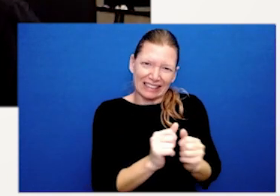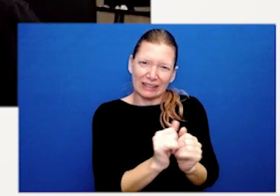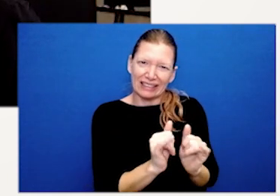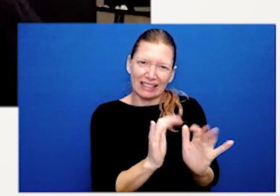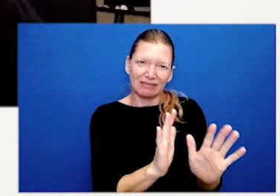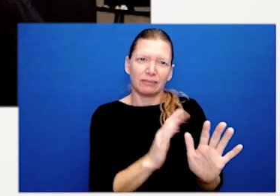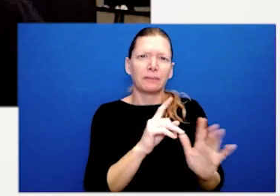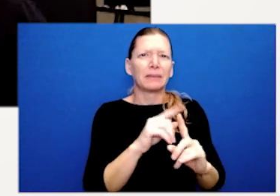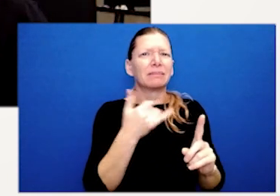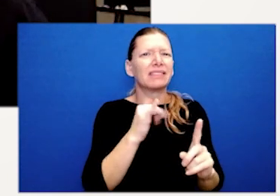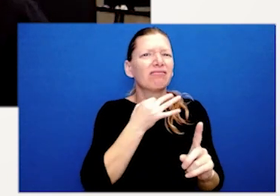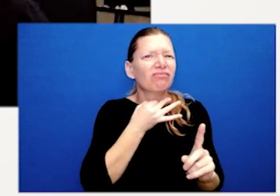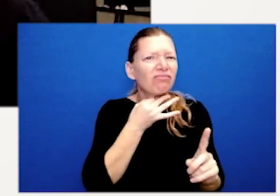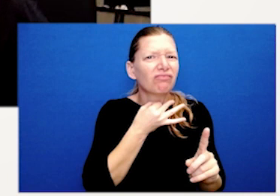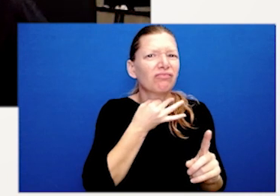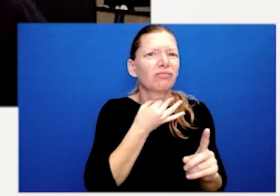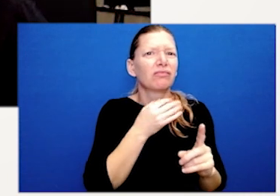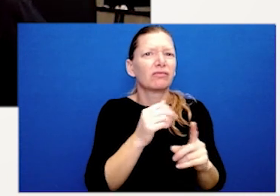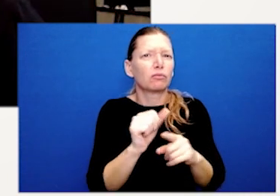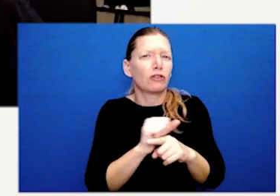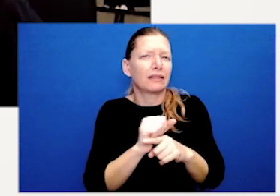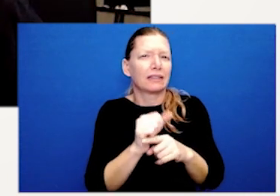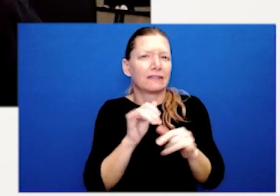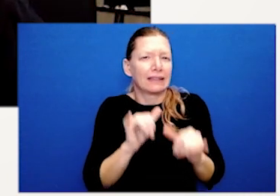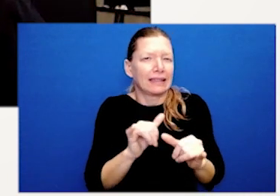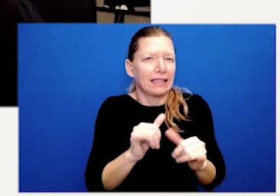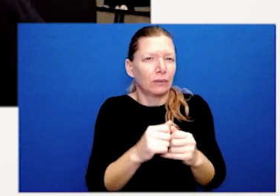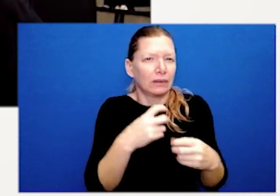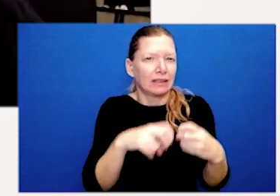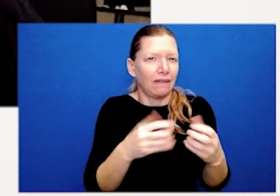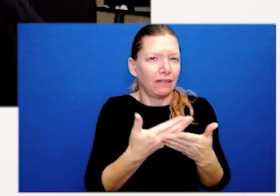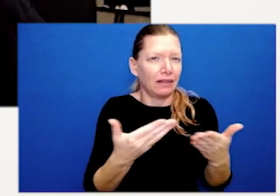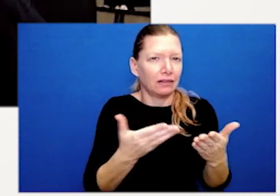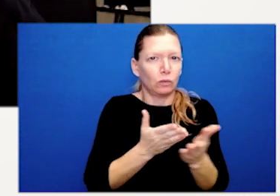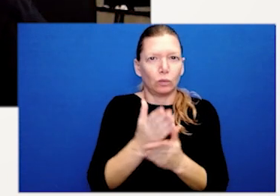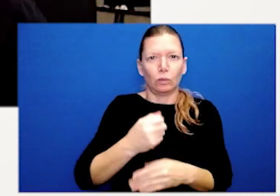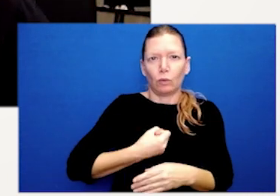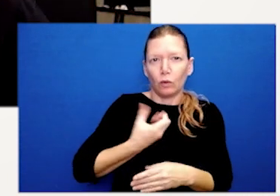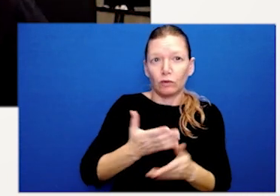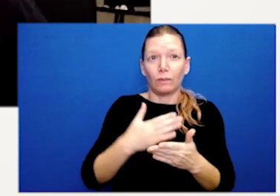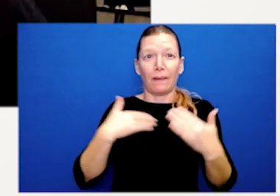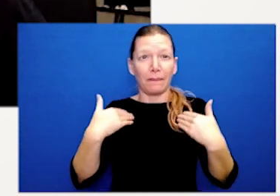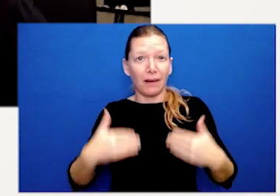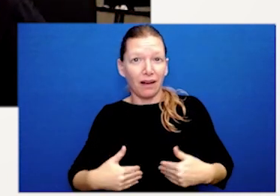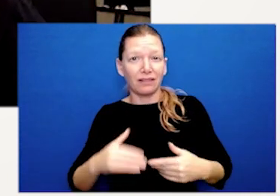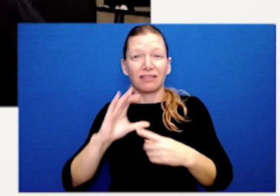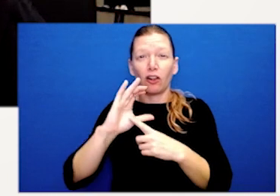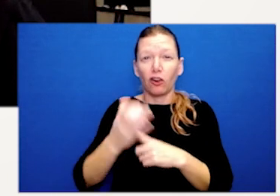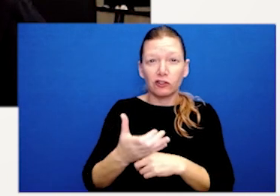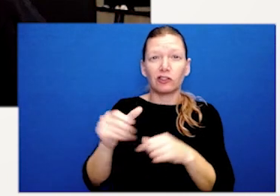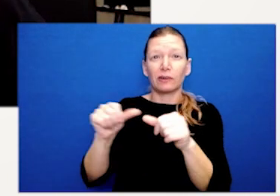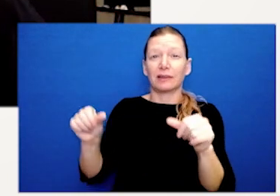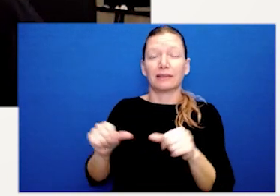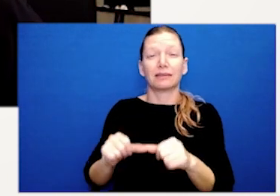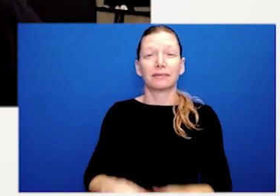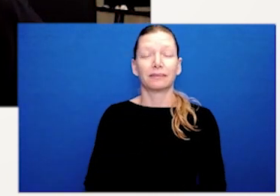with that. And I'm really curious about the practices of staying with those things through poetry, through my body,